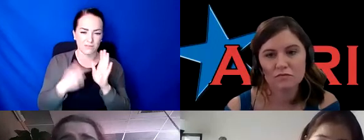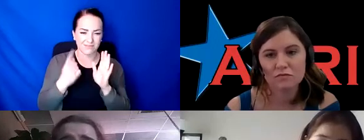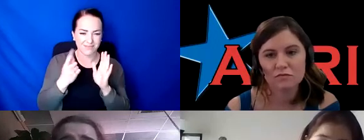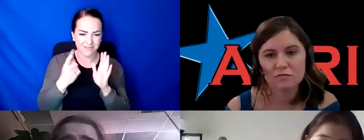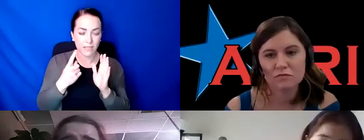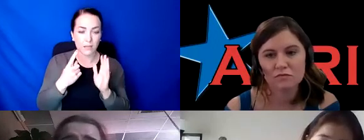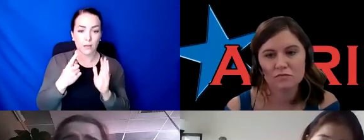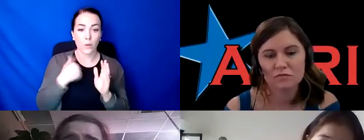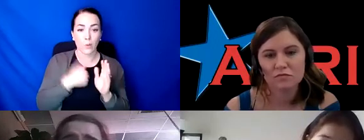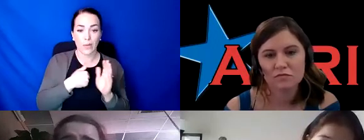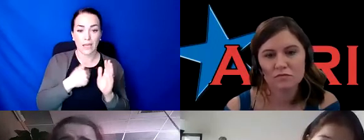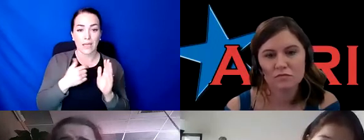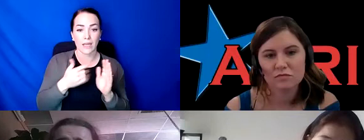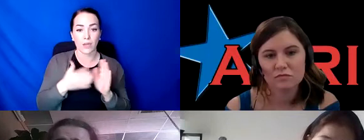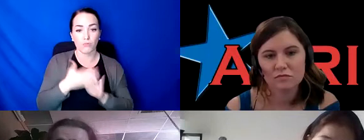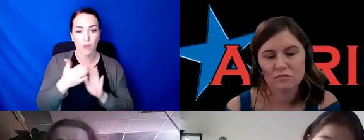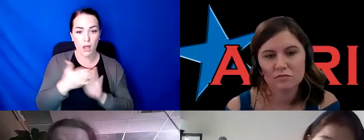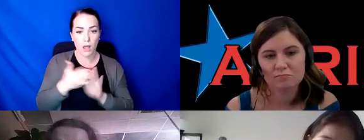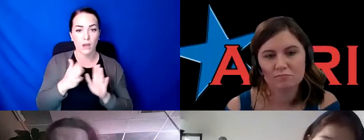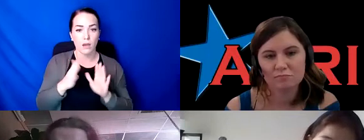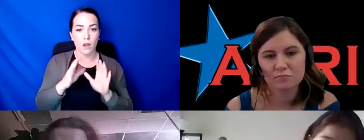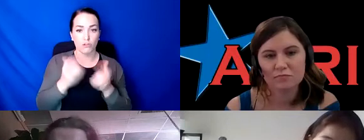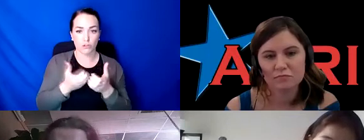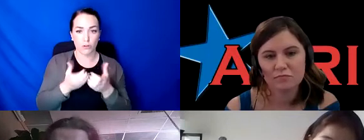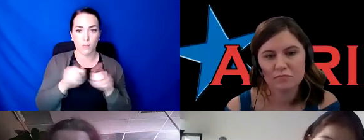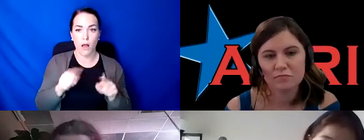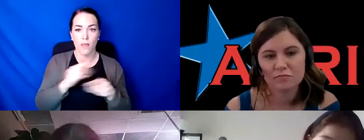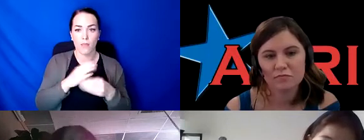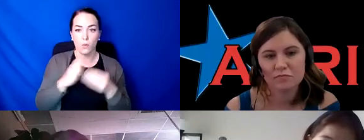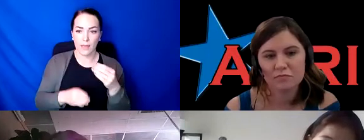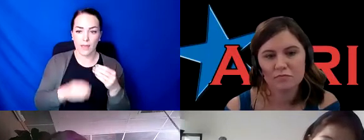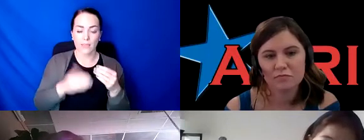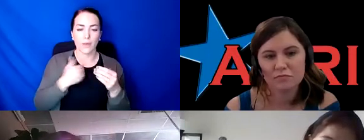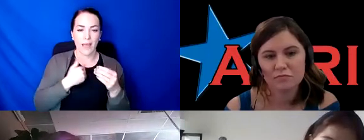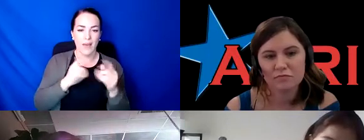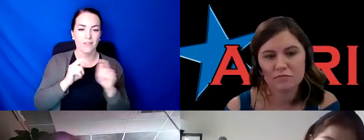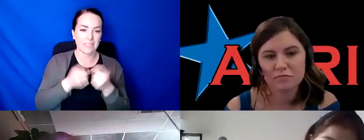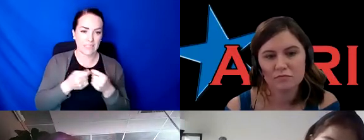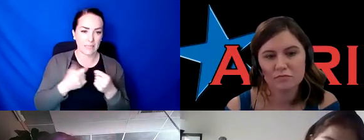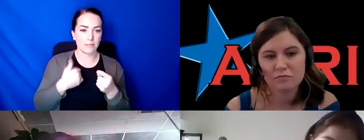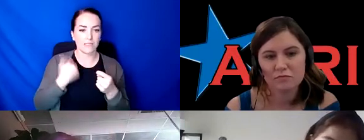run a group on the weekends where we have the teens and young adults come in,